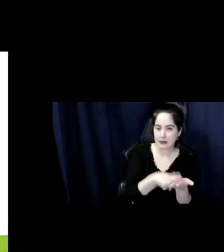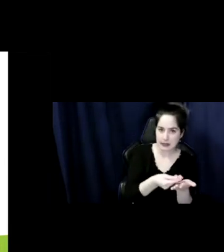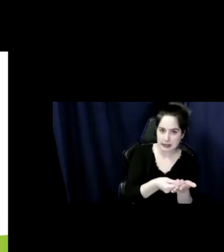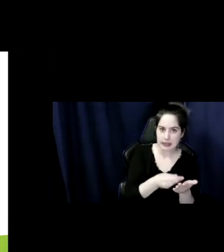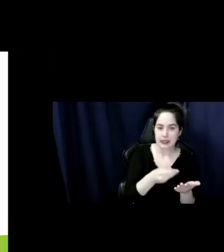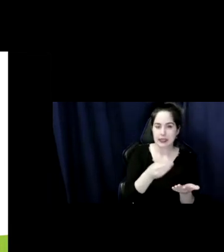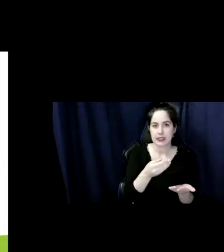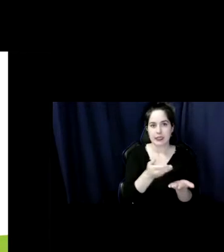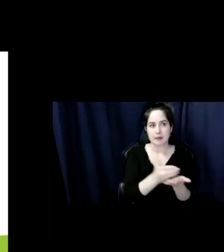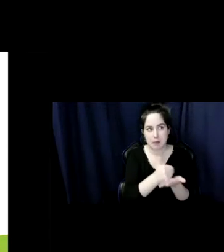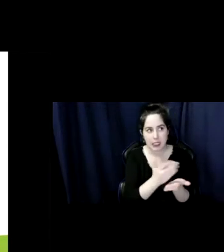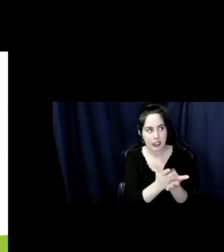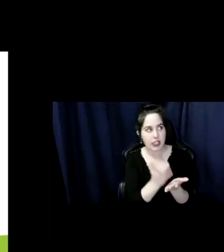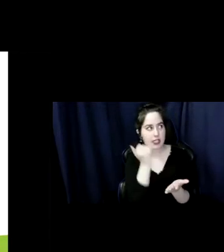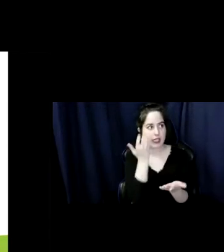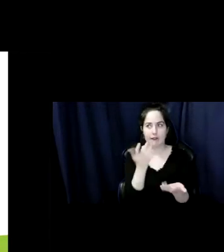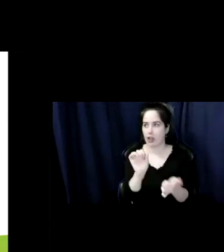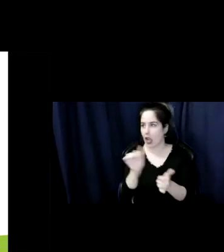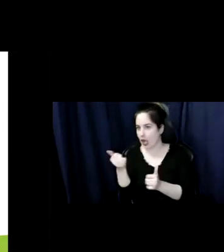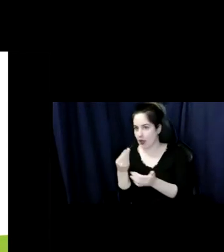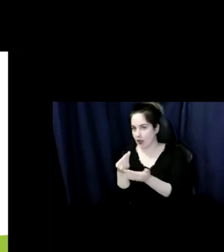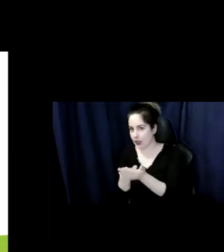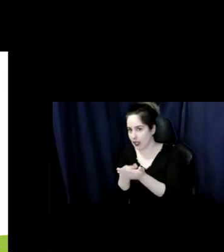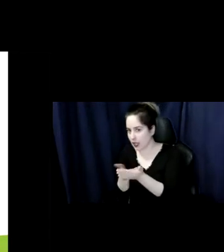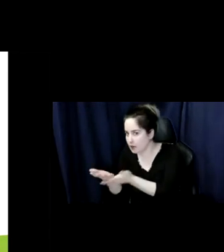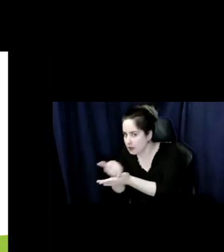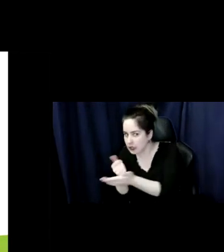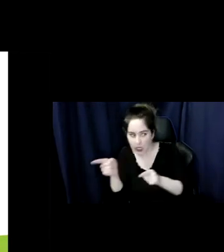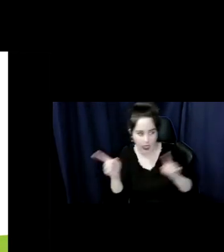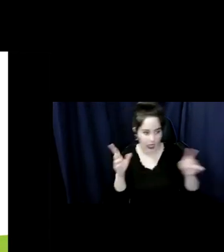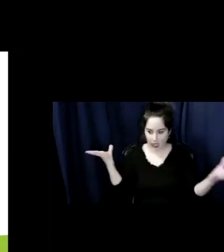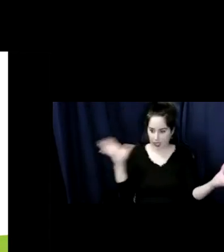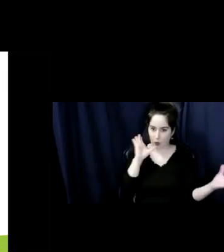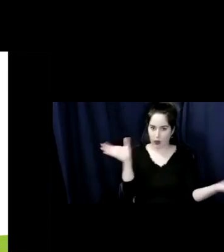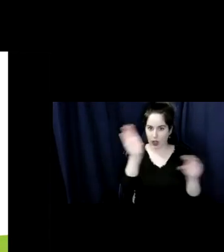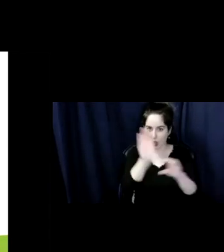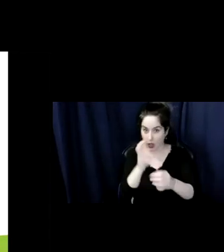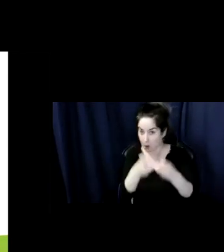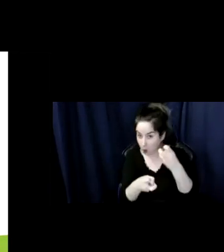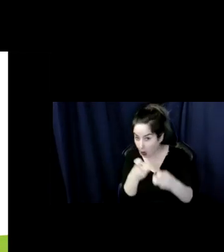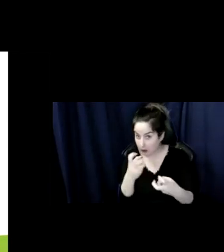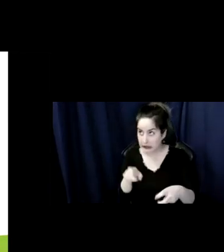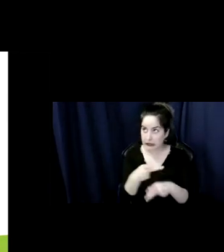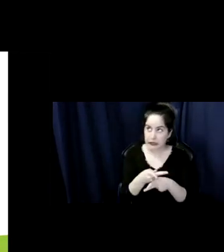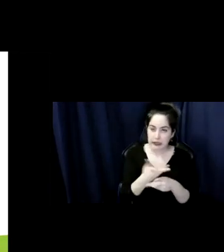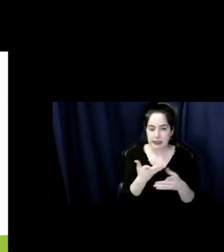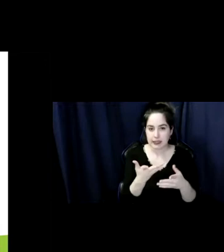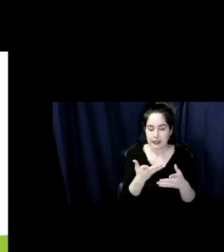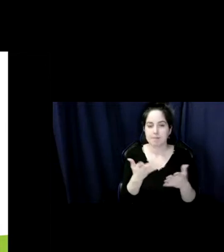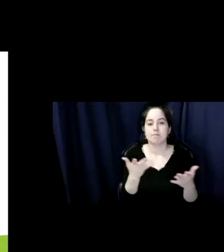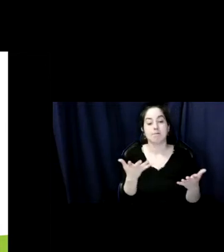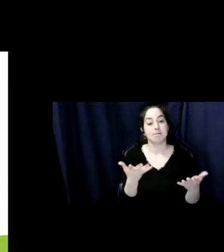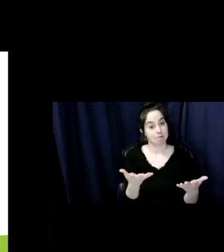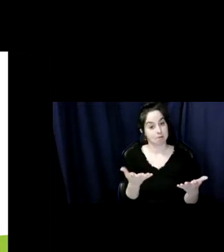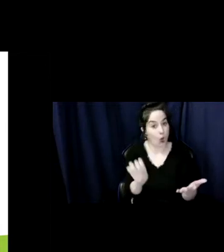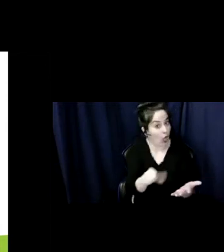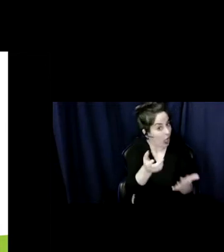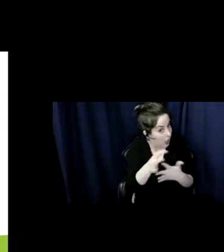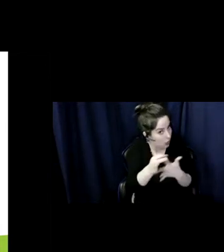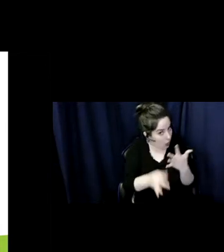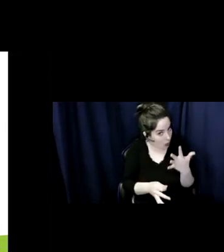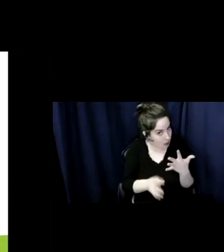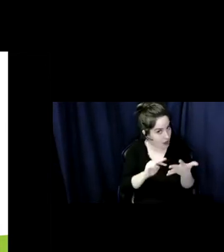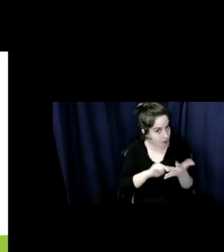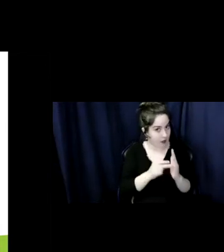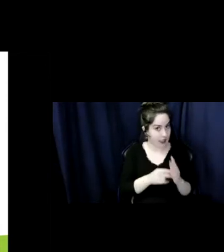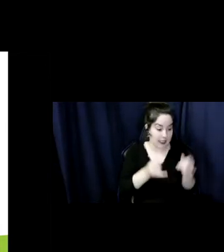you're have other forms of income that you're thinking about that you need to be careful about. So the other option obviously is to create a collective. As